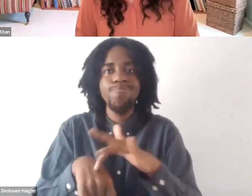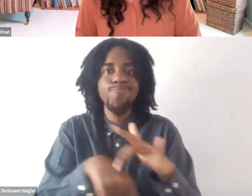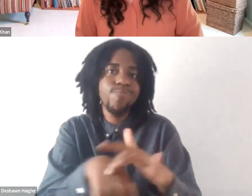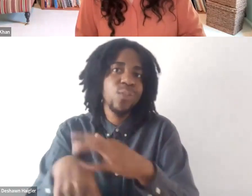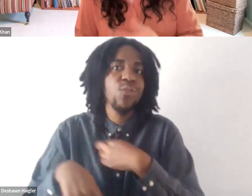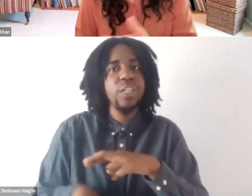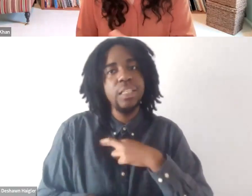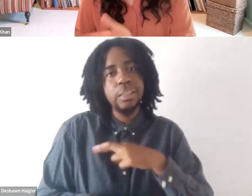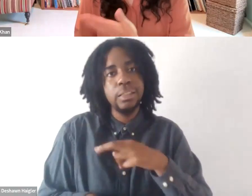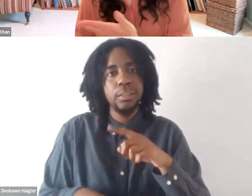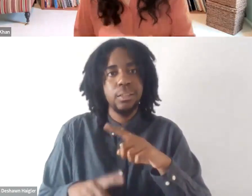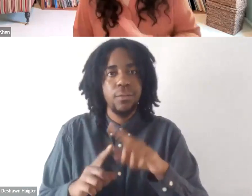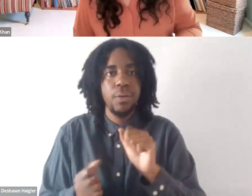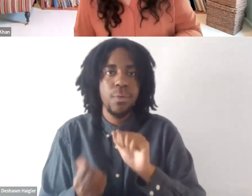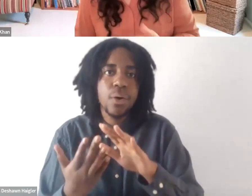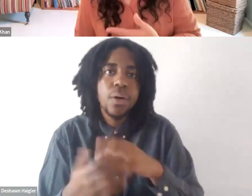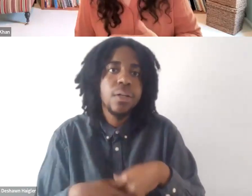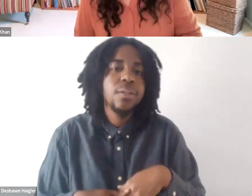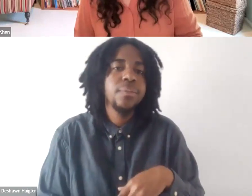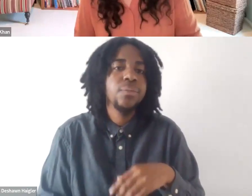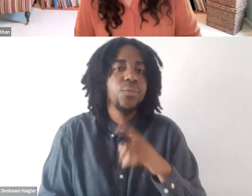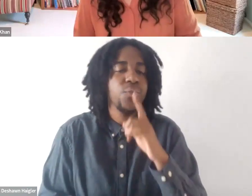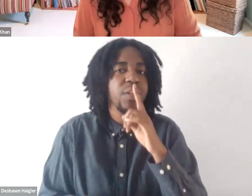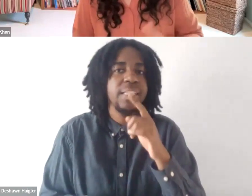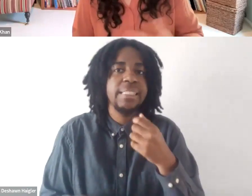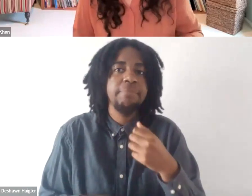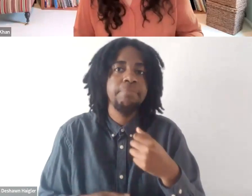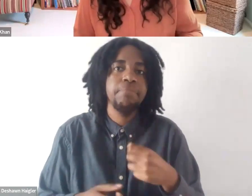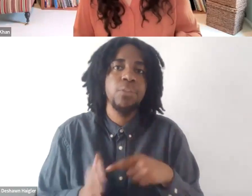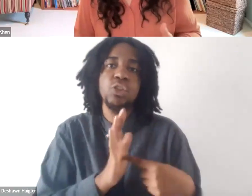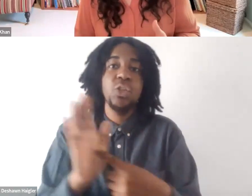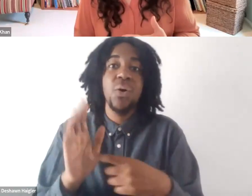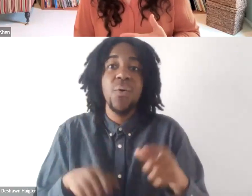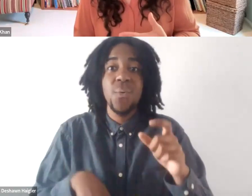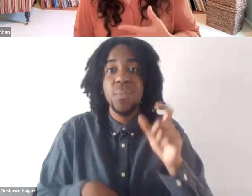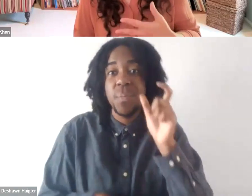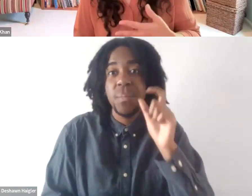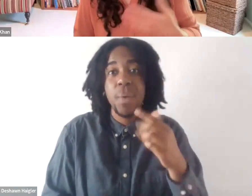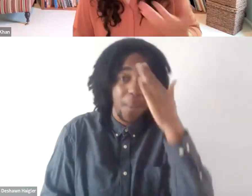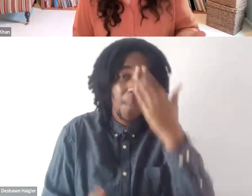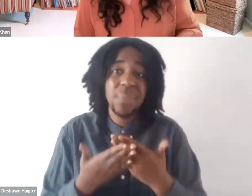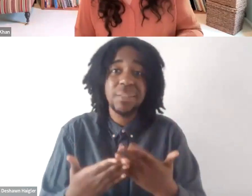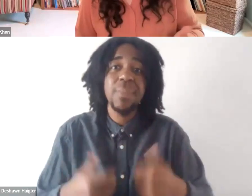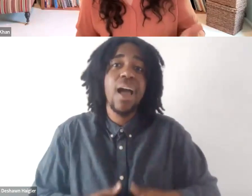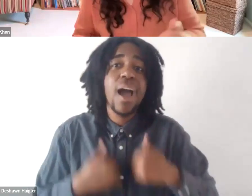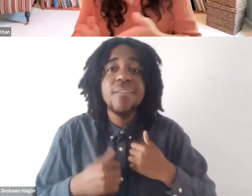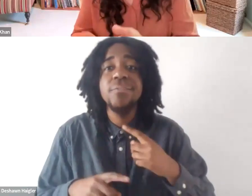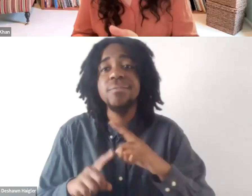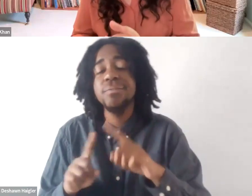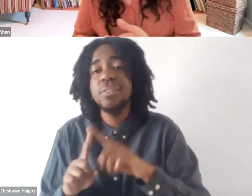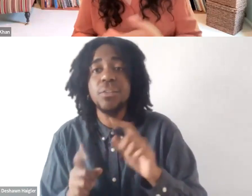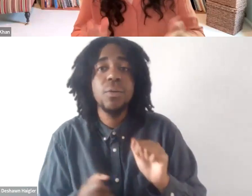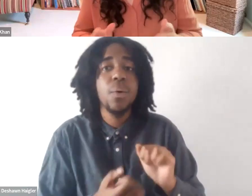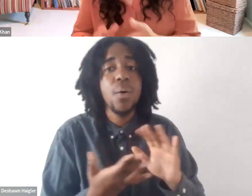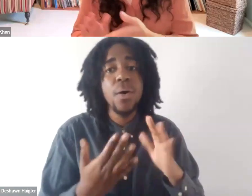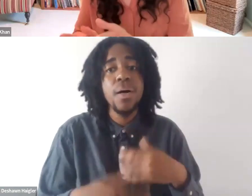express, Muslim life in particular, and traditions, I meet so many kids who will share how they can